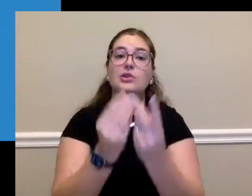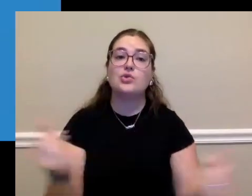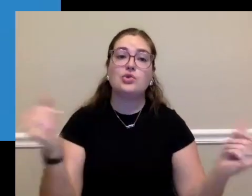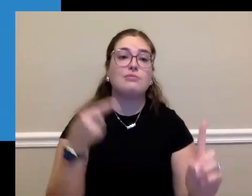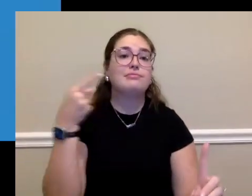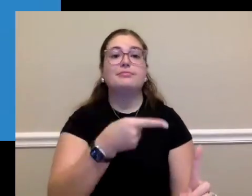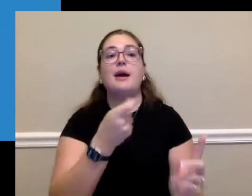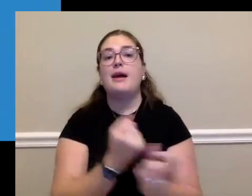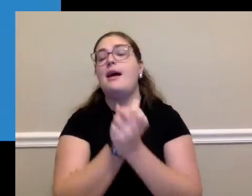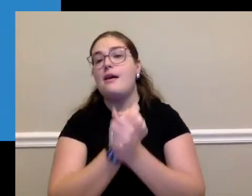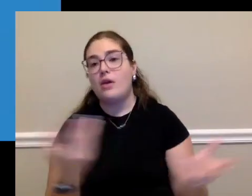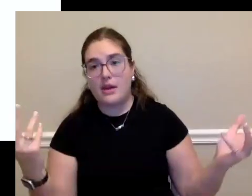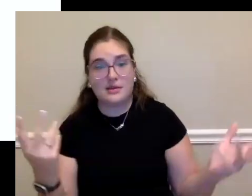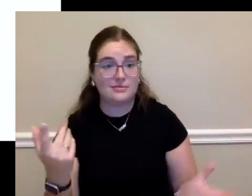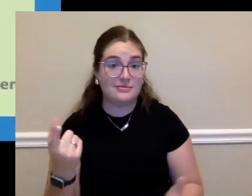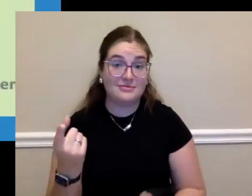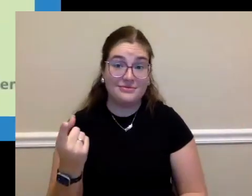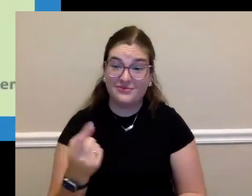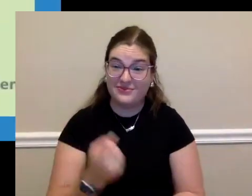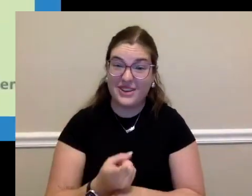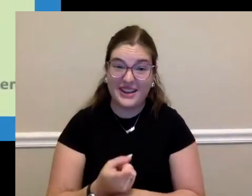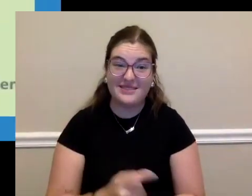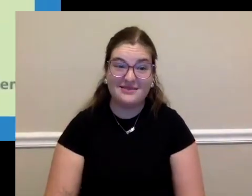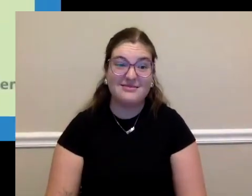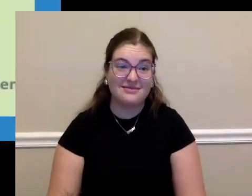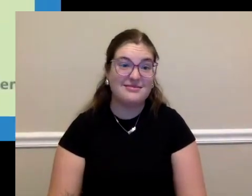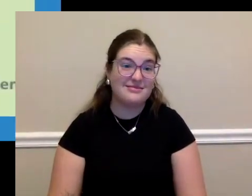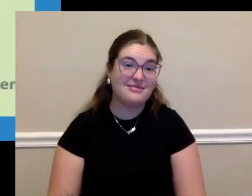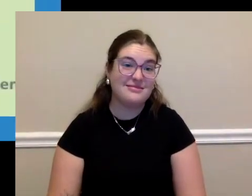hear you say, in several occasions.